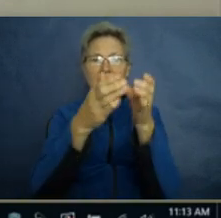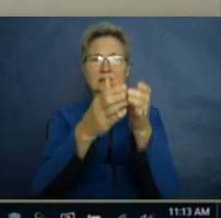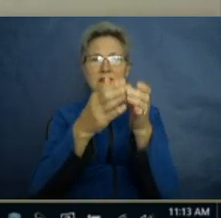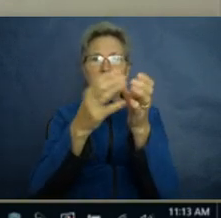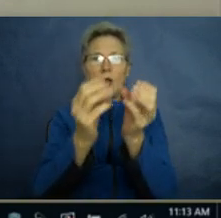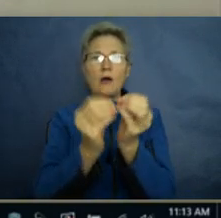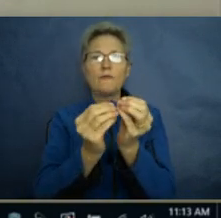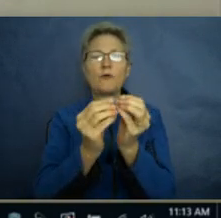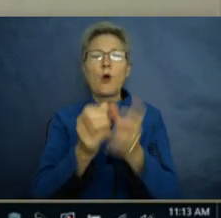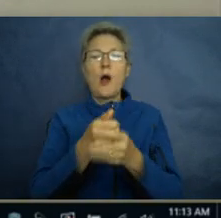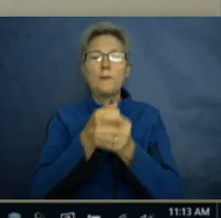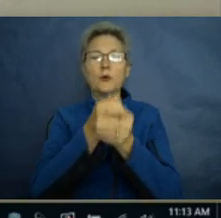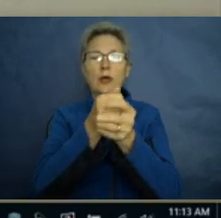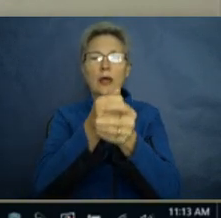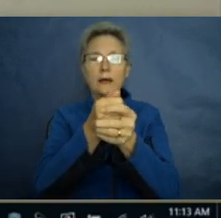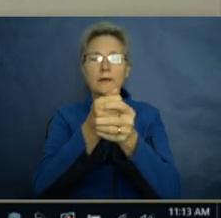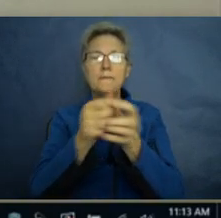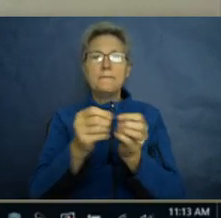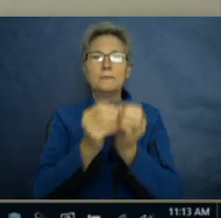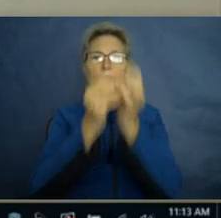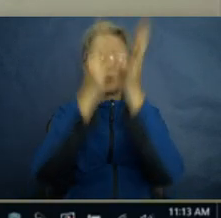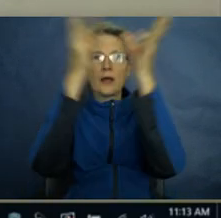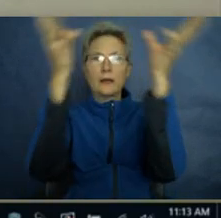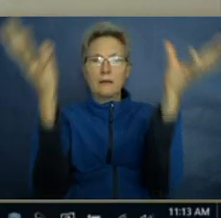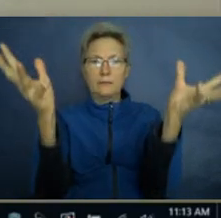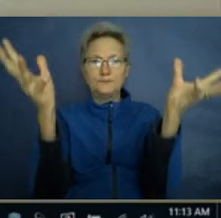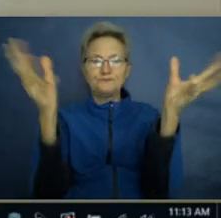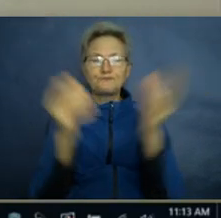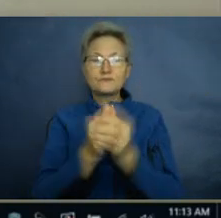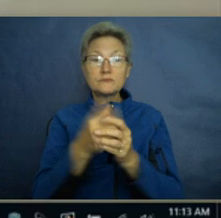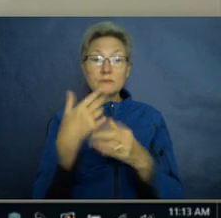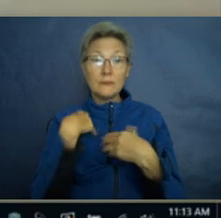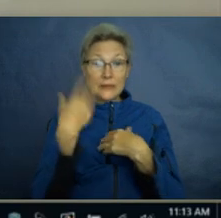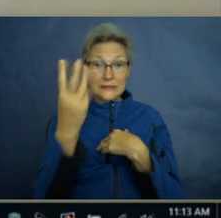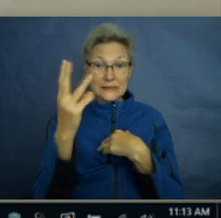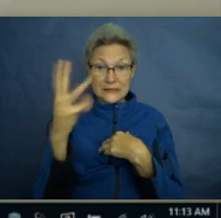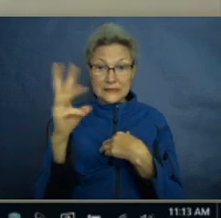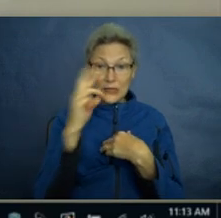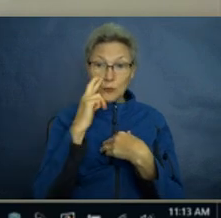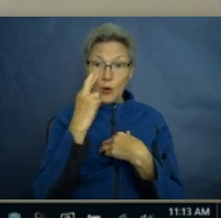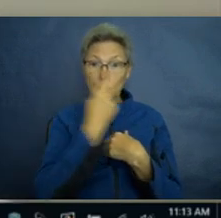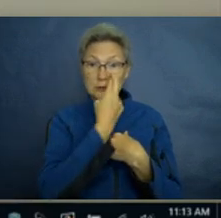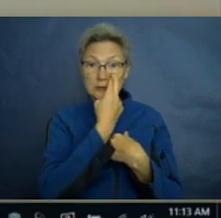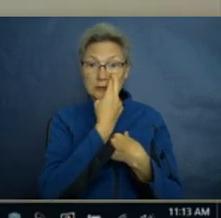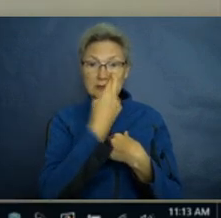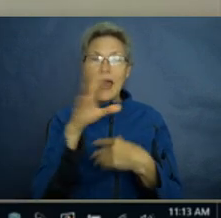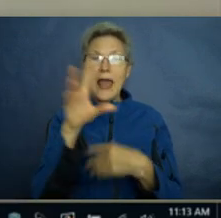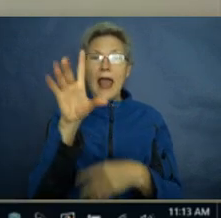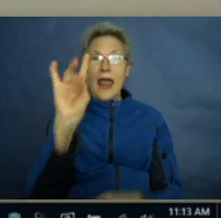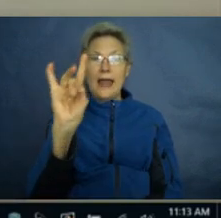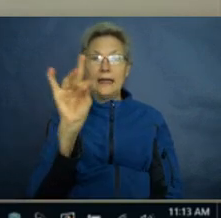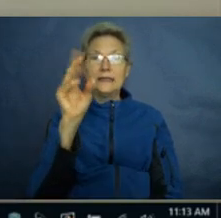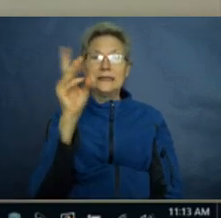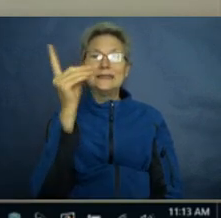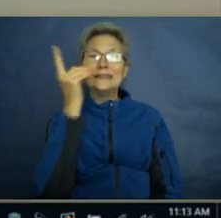that she's got 16 roses. She has 8